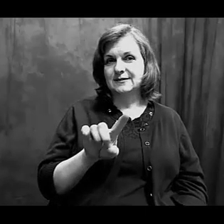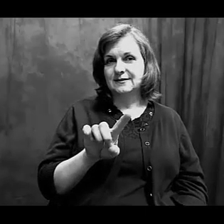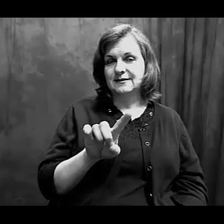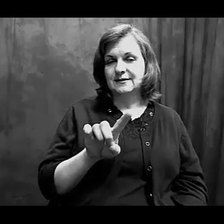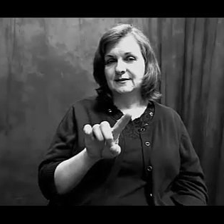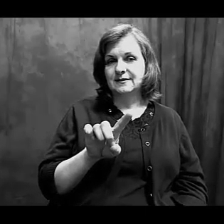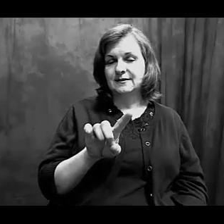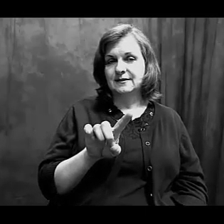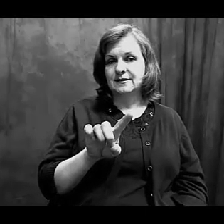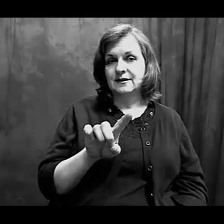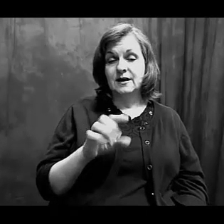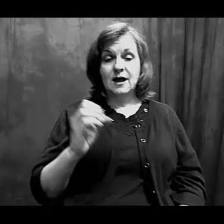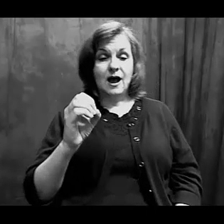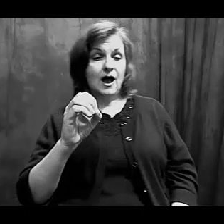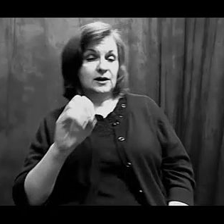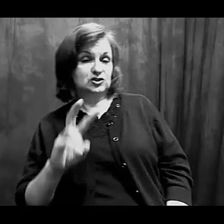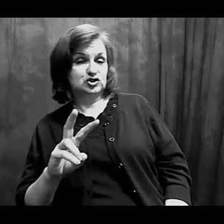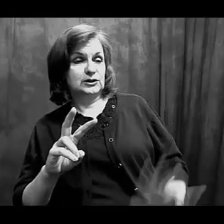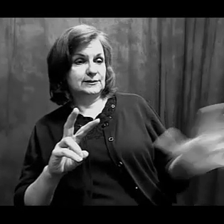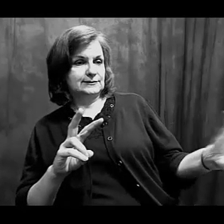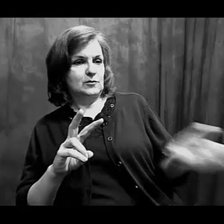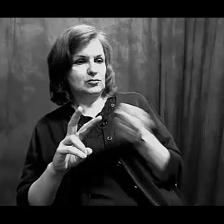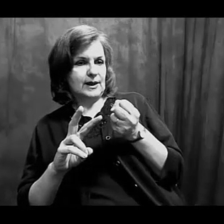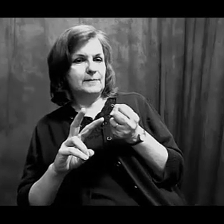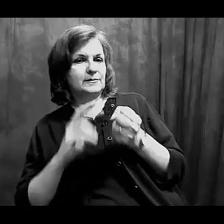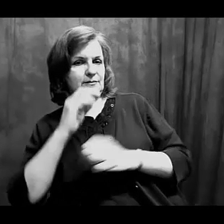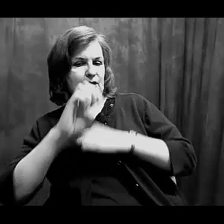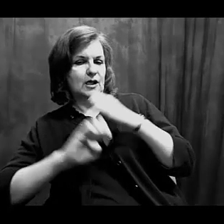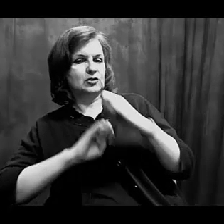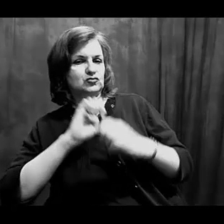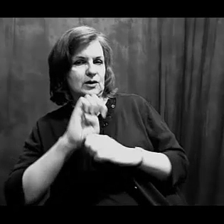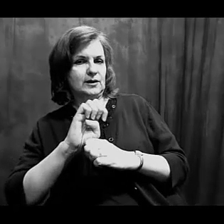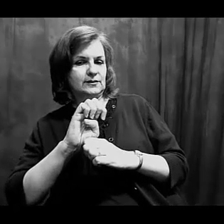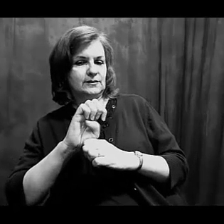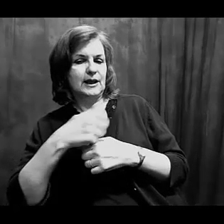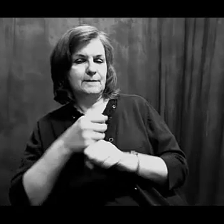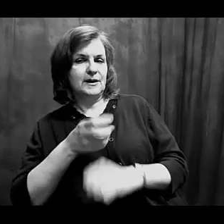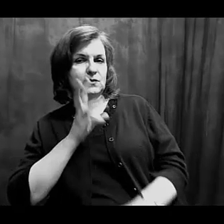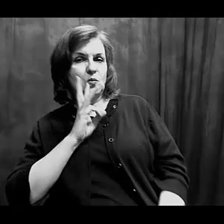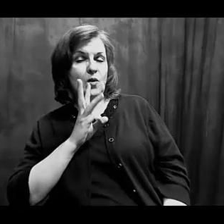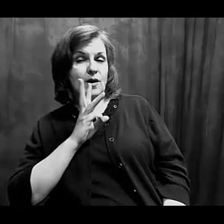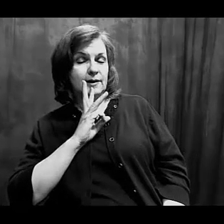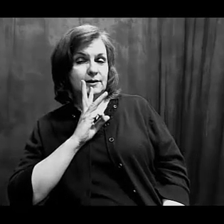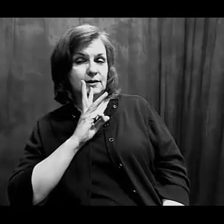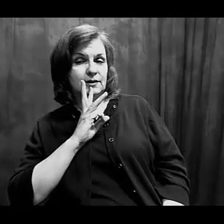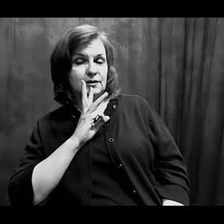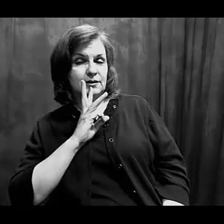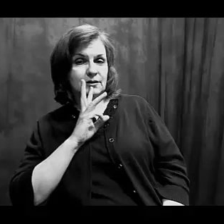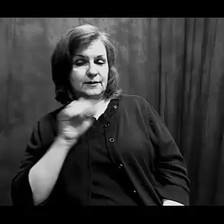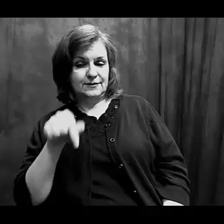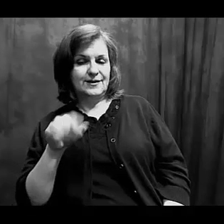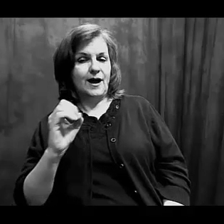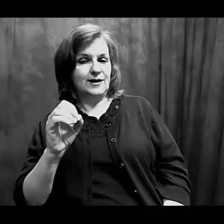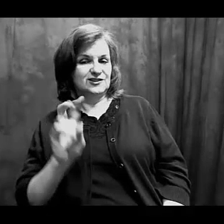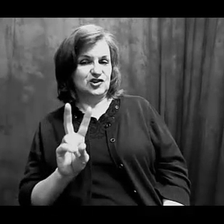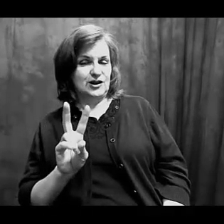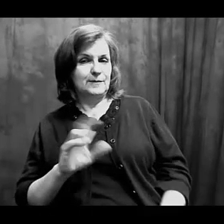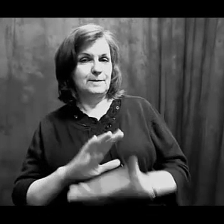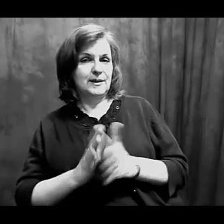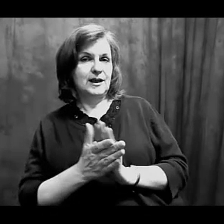it's oxidized, right? And if oxygen is gaining electrons to give us